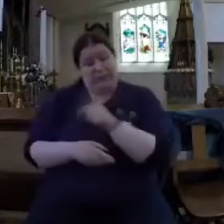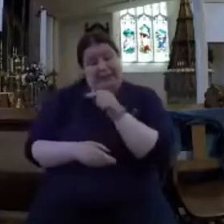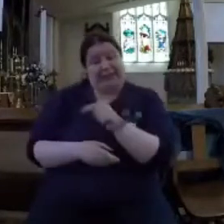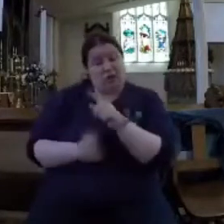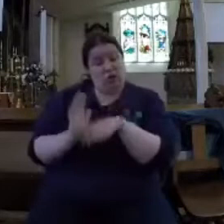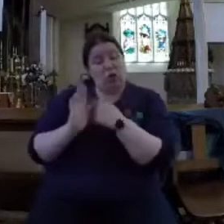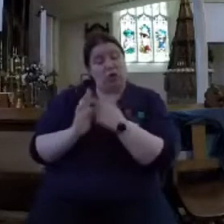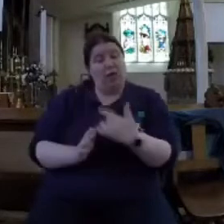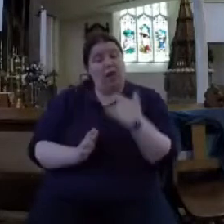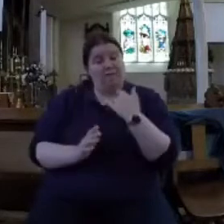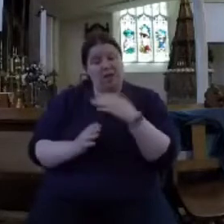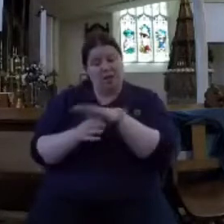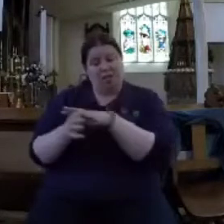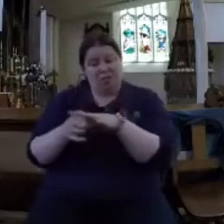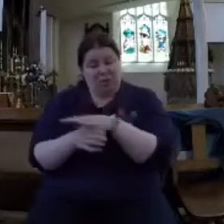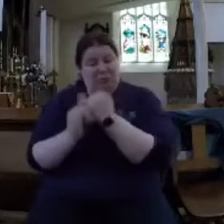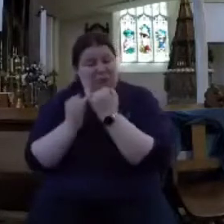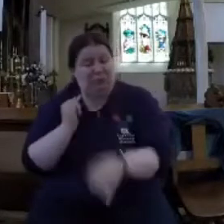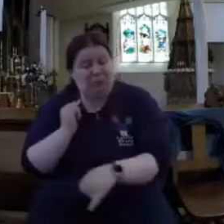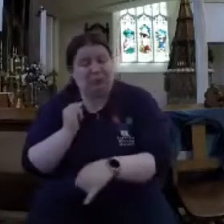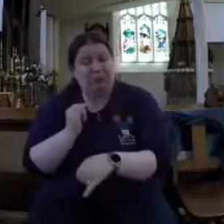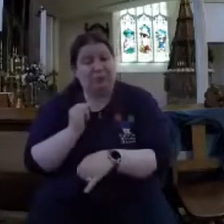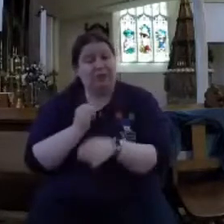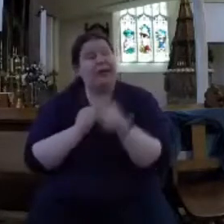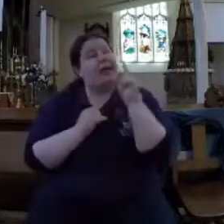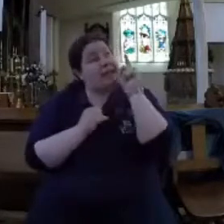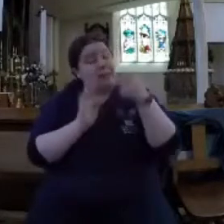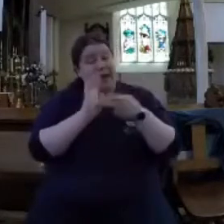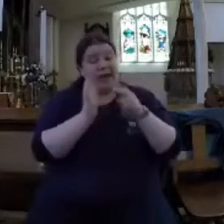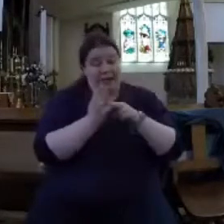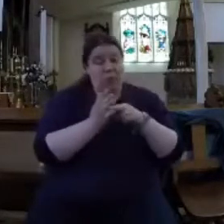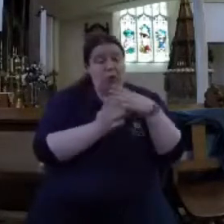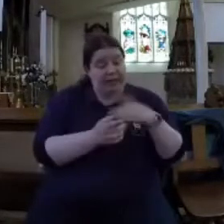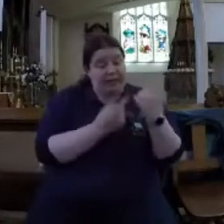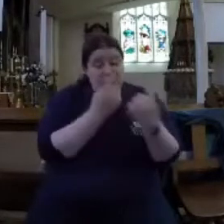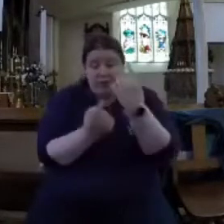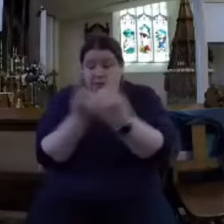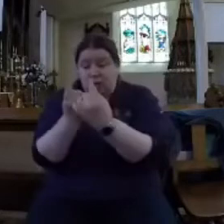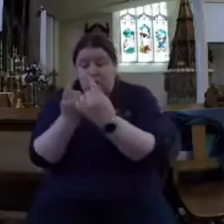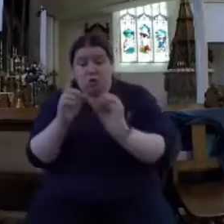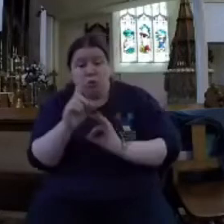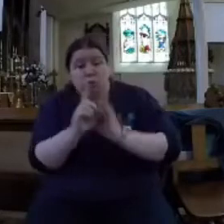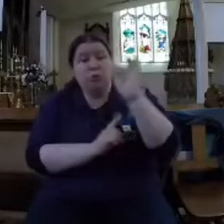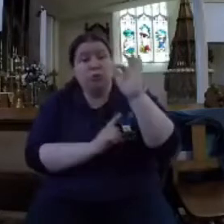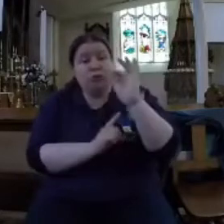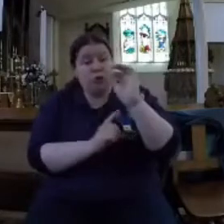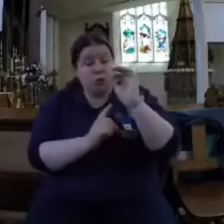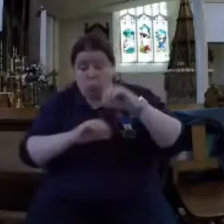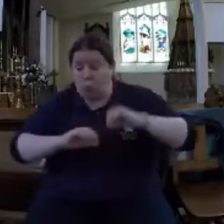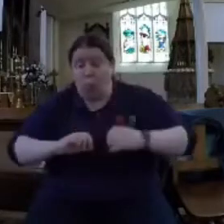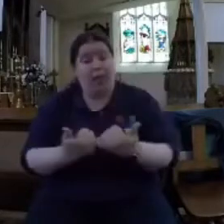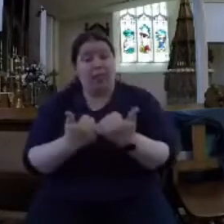life, God's plan is still to prosper and his purposes will be